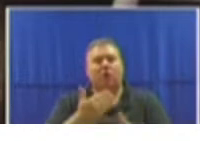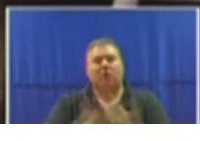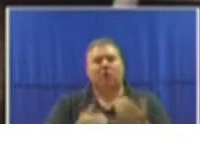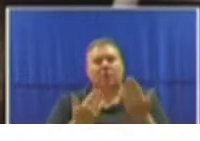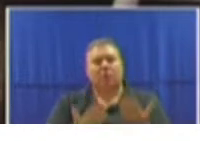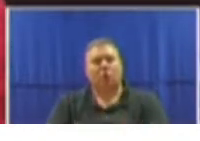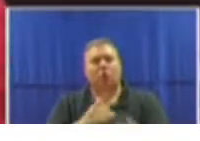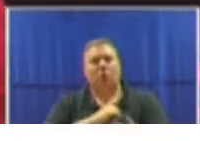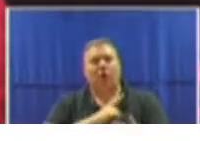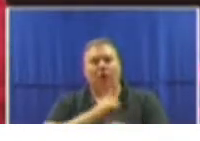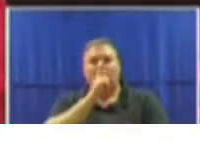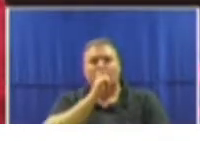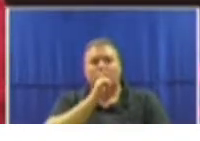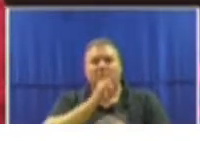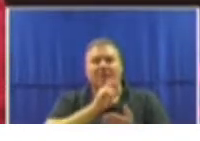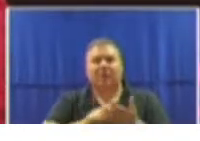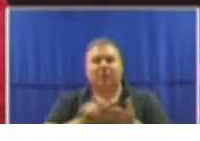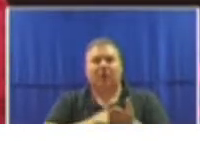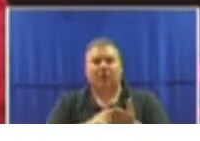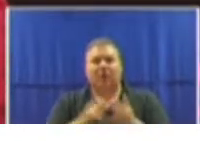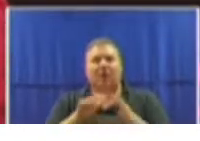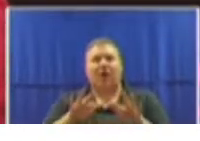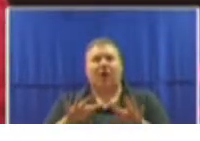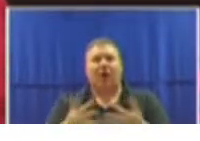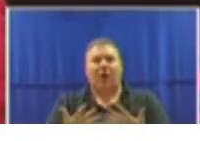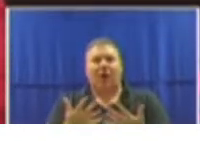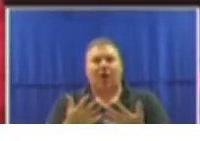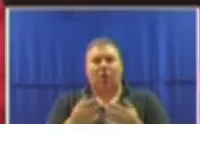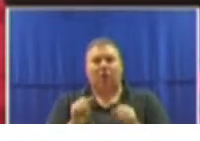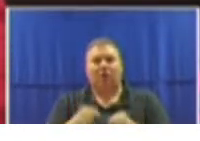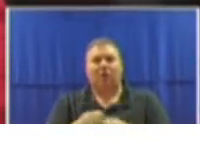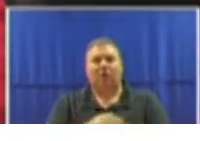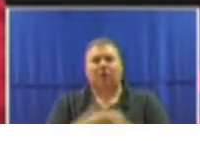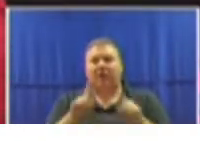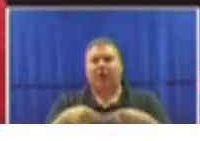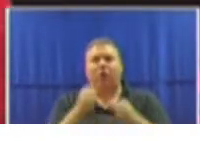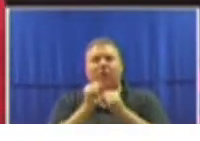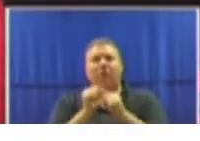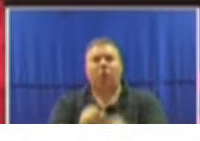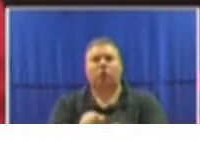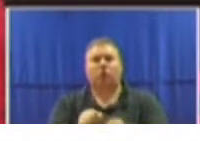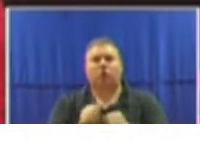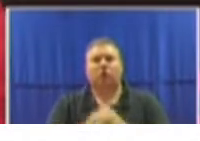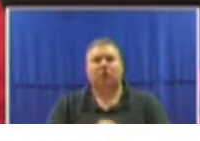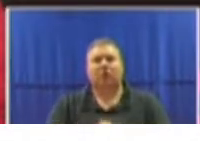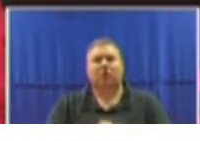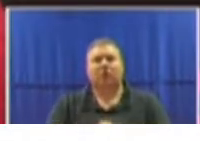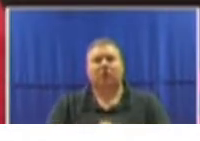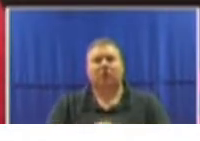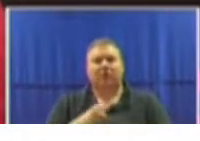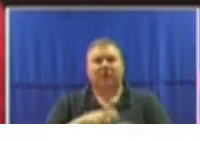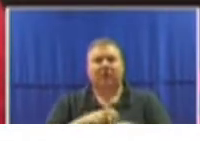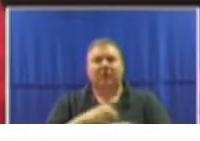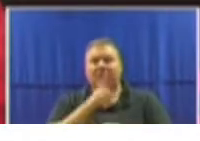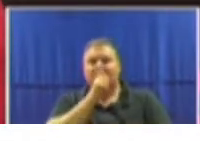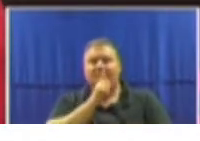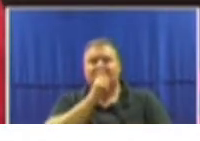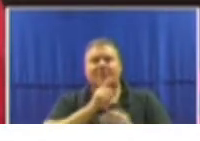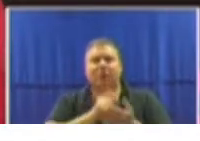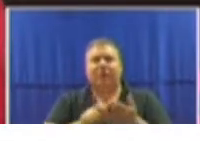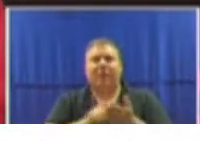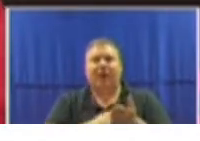the secret ballot has not been granted, we must not force it. We need a secret ballot so that we can